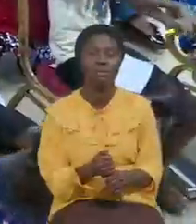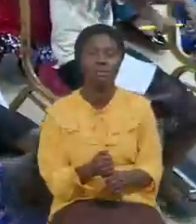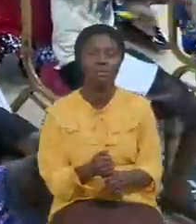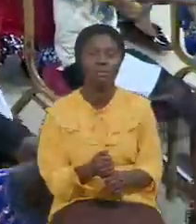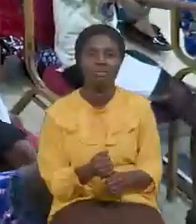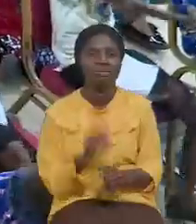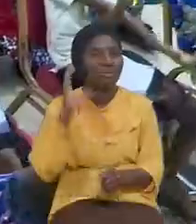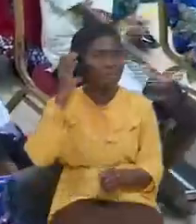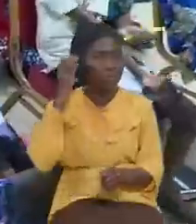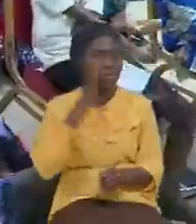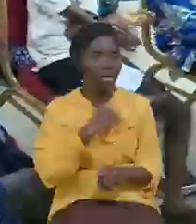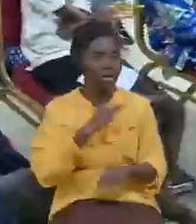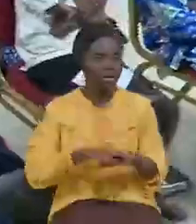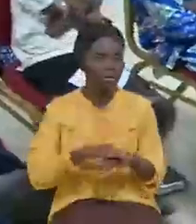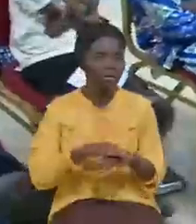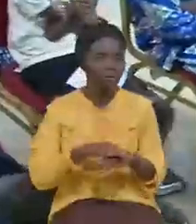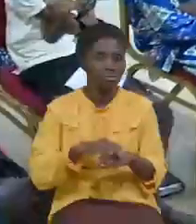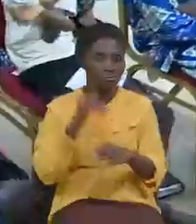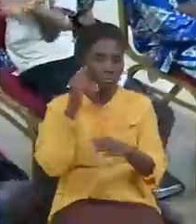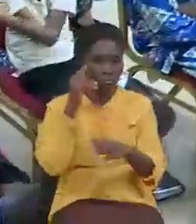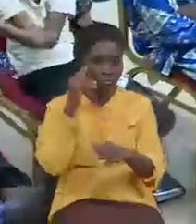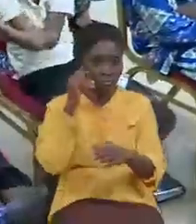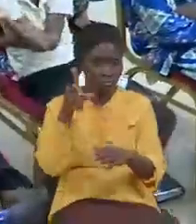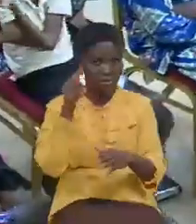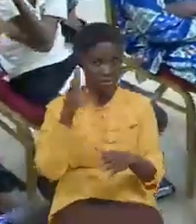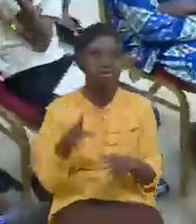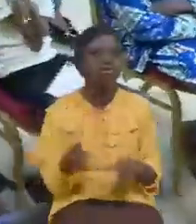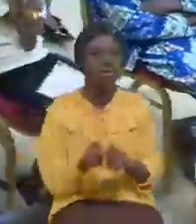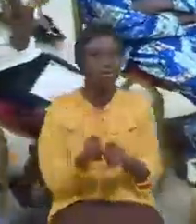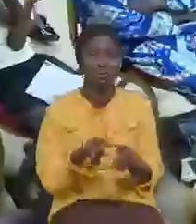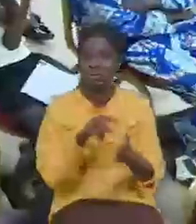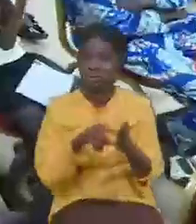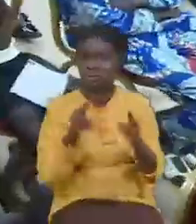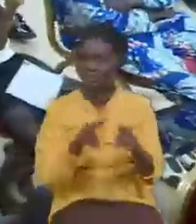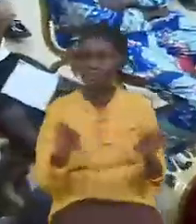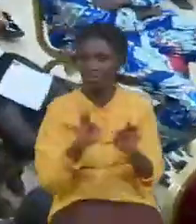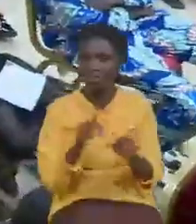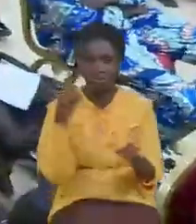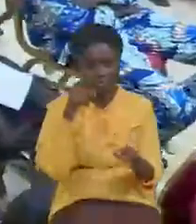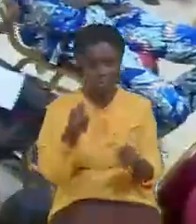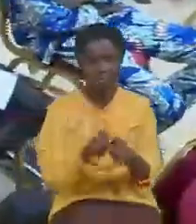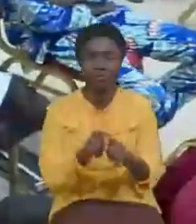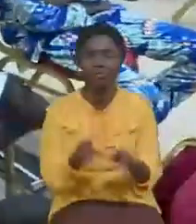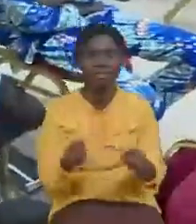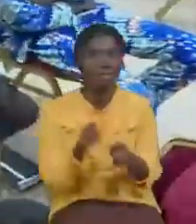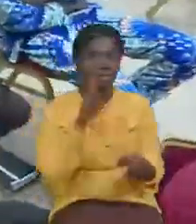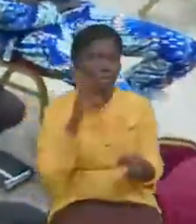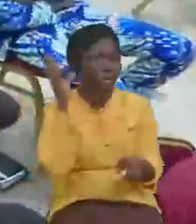Radio and television audience also, this is very important for you. As you are